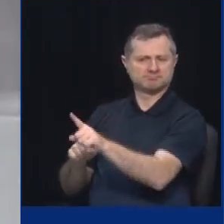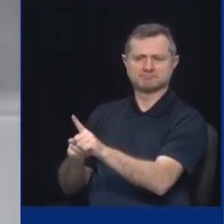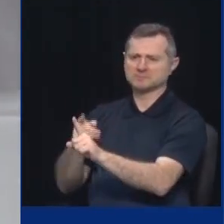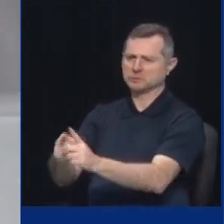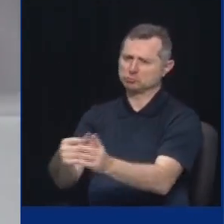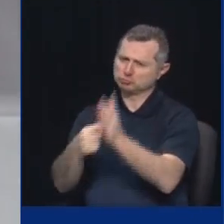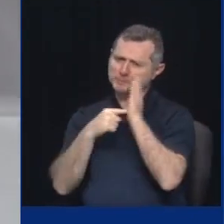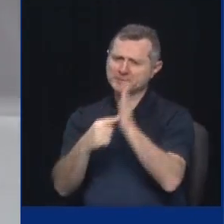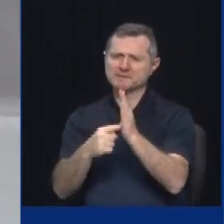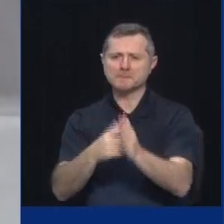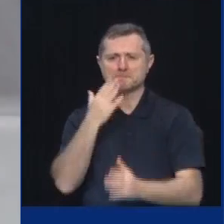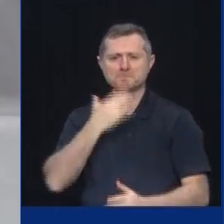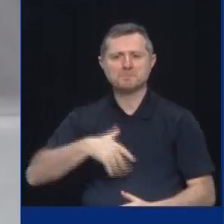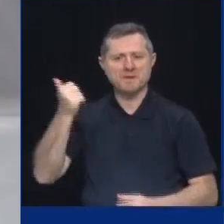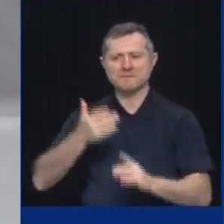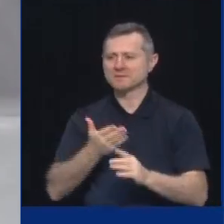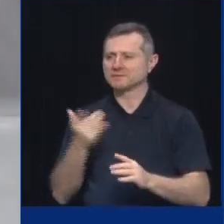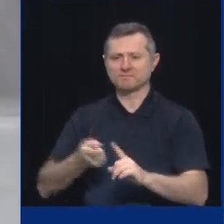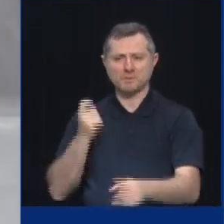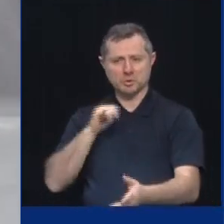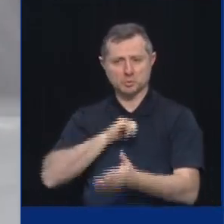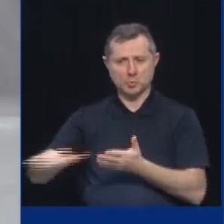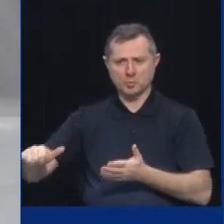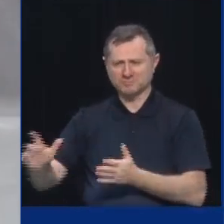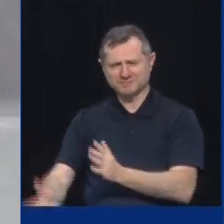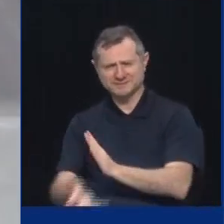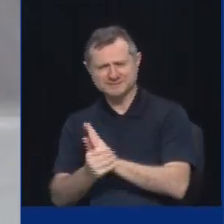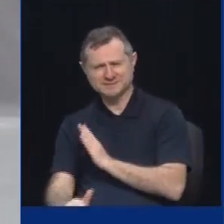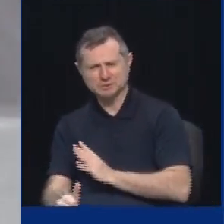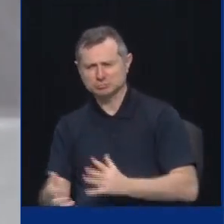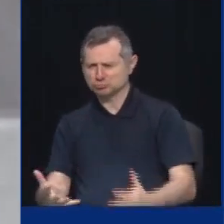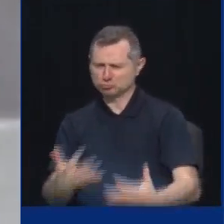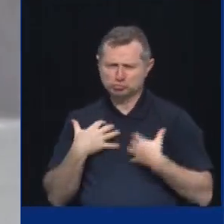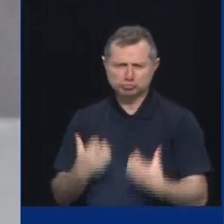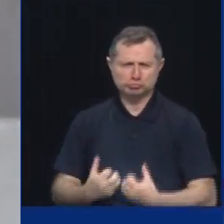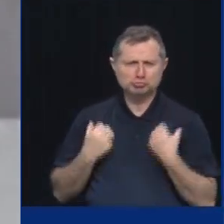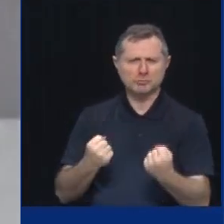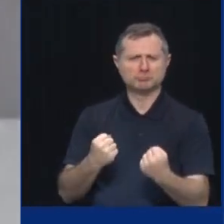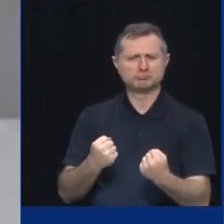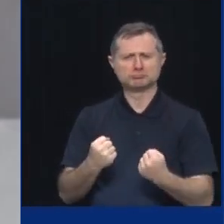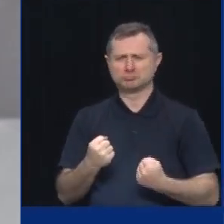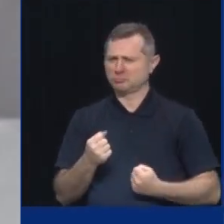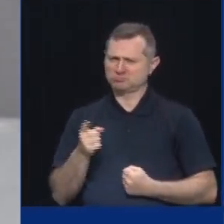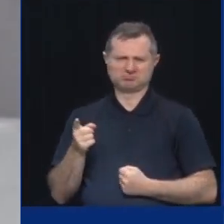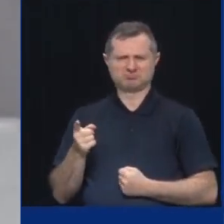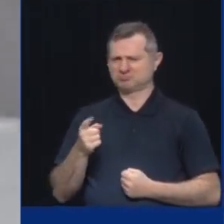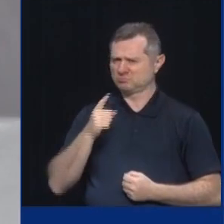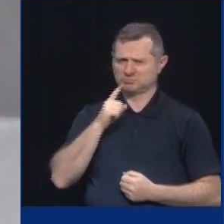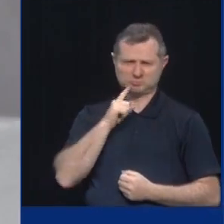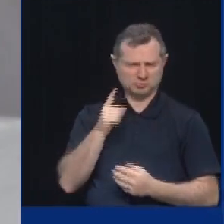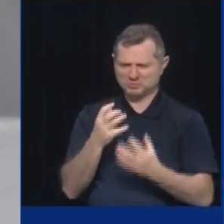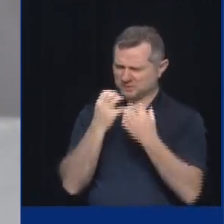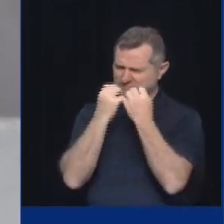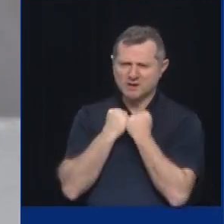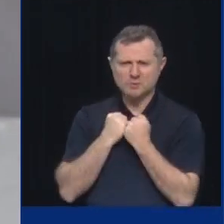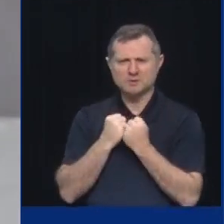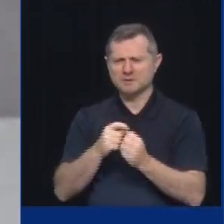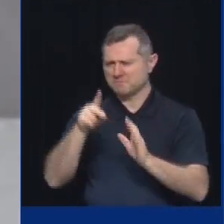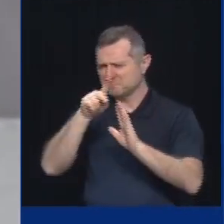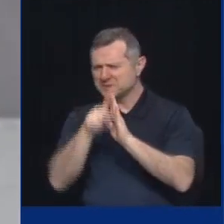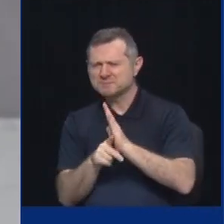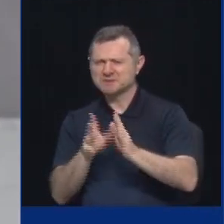York. The talent, the strength, the resilience, the backbone, the values, the principles,